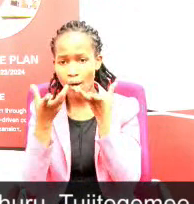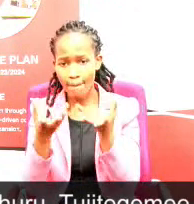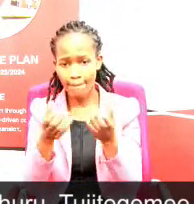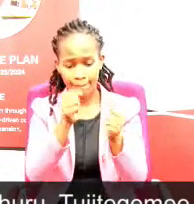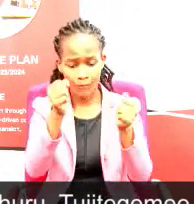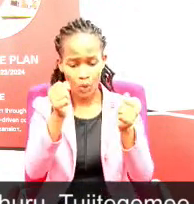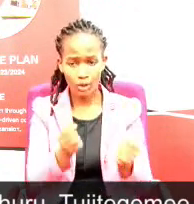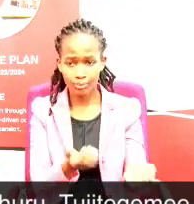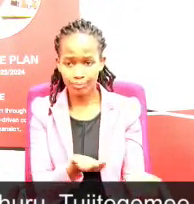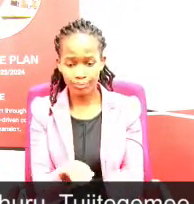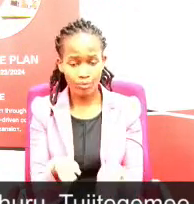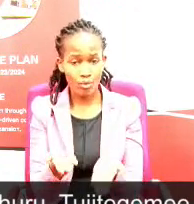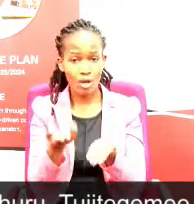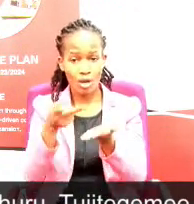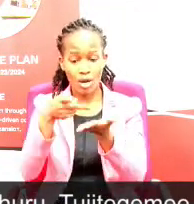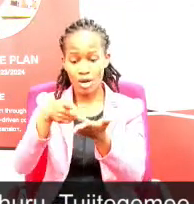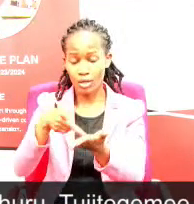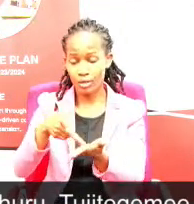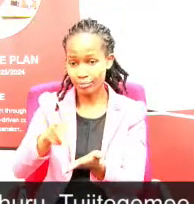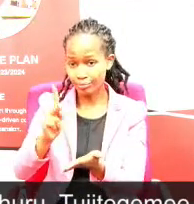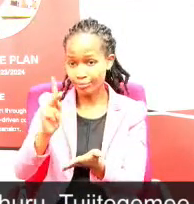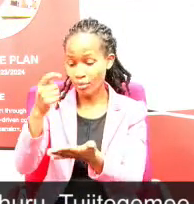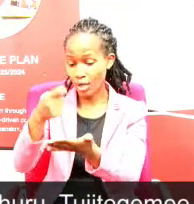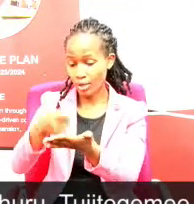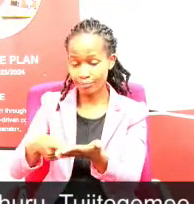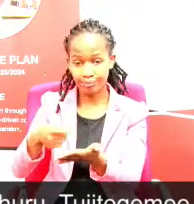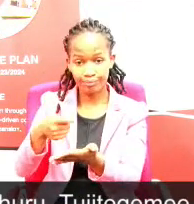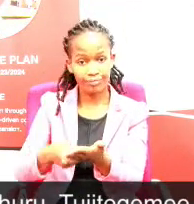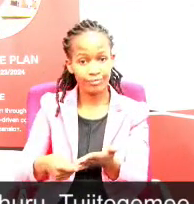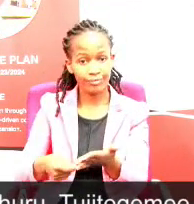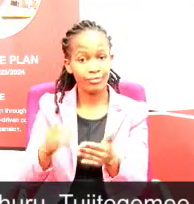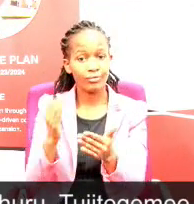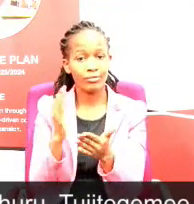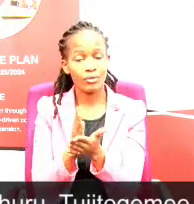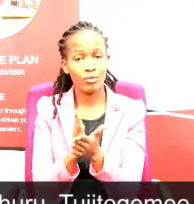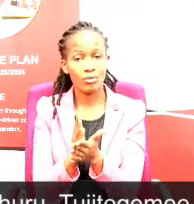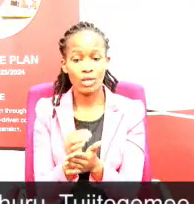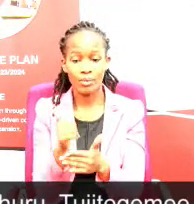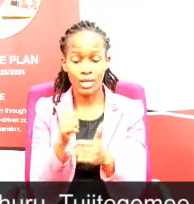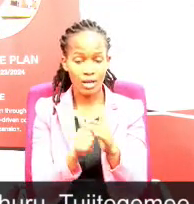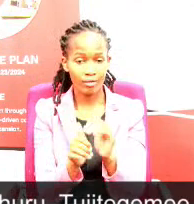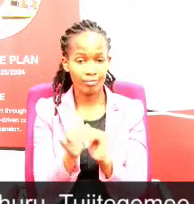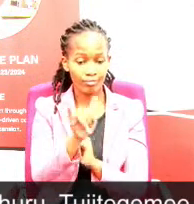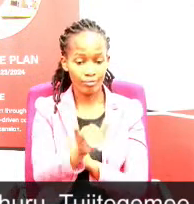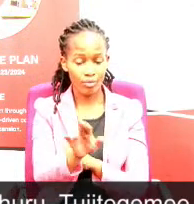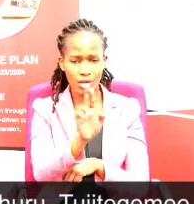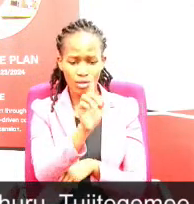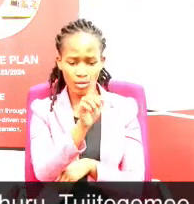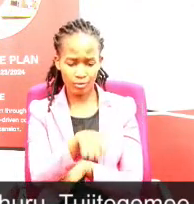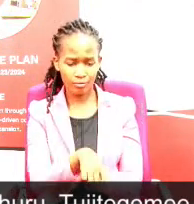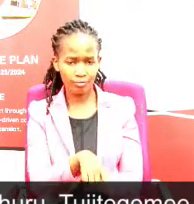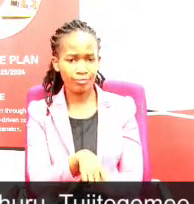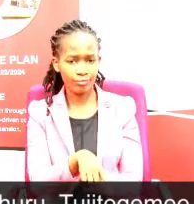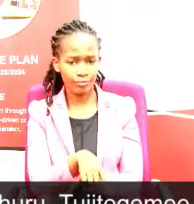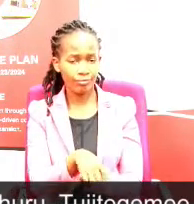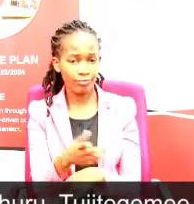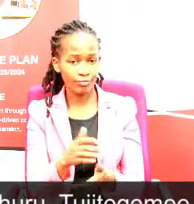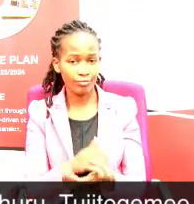to enhance the payment of rental tax will fall under that. The use of